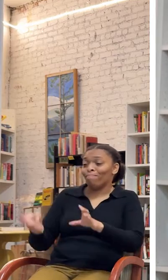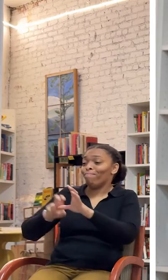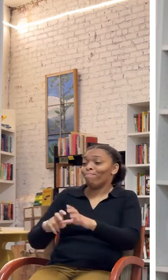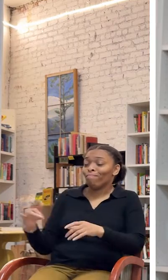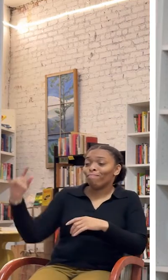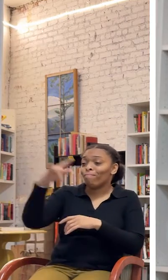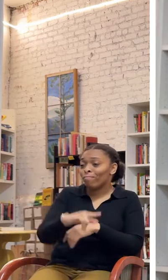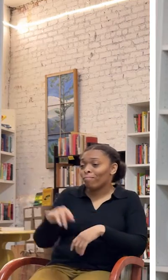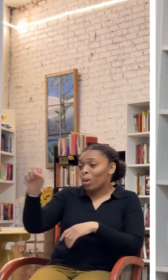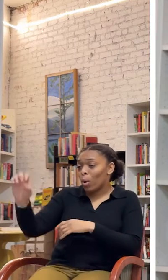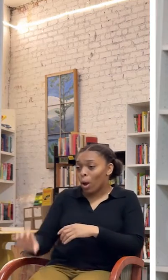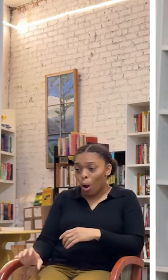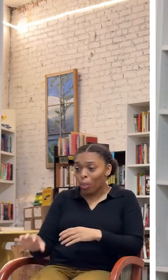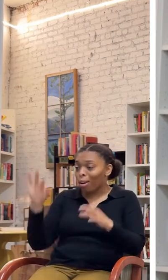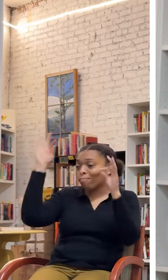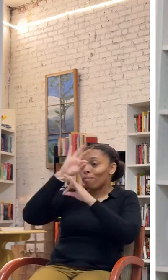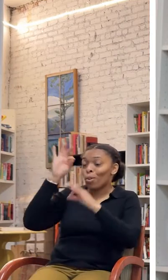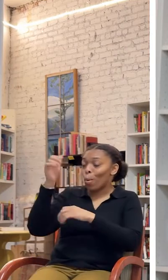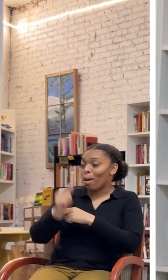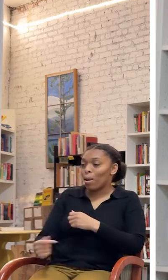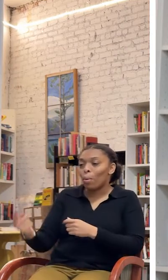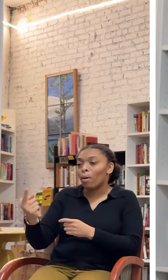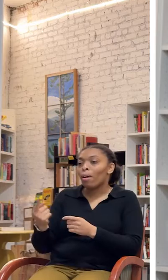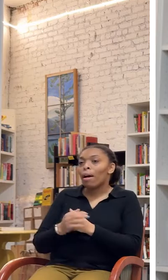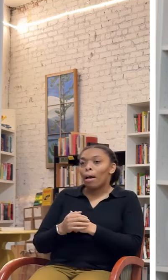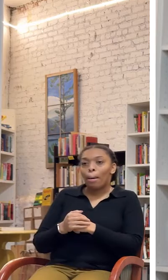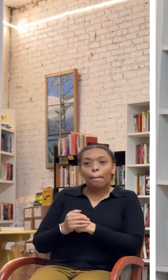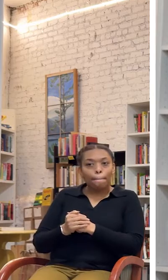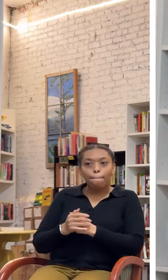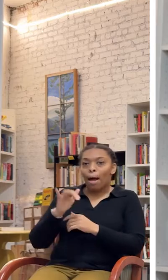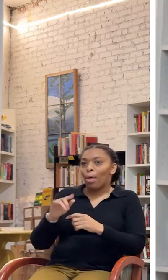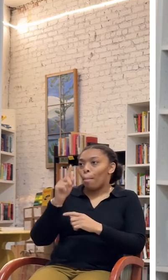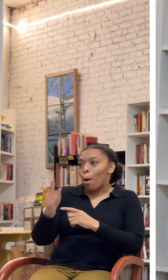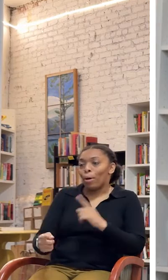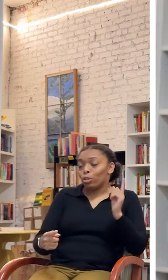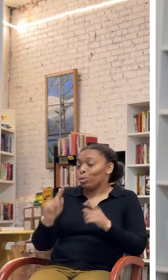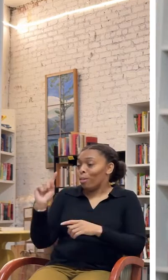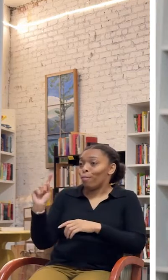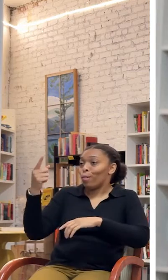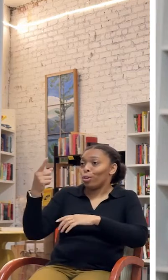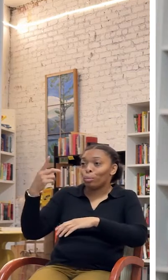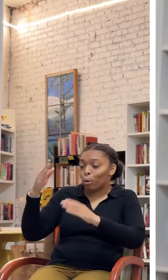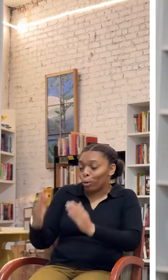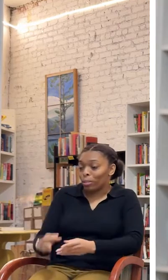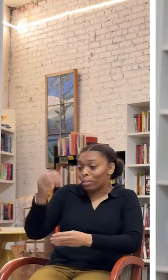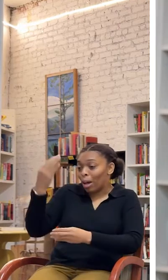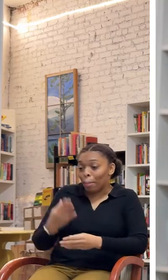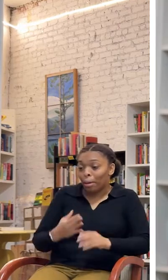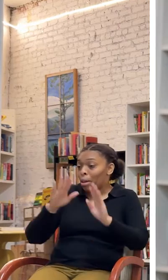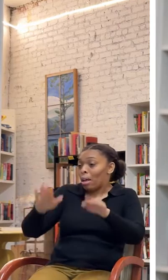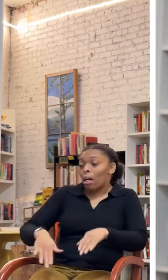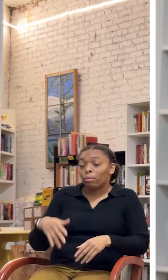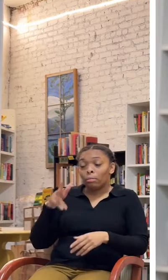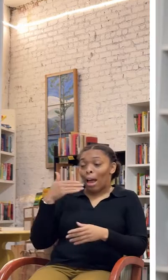go to this city that she'd never been to, didn't know nobody there. And from that moment, and she was one of the first people to tell me, like, listen, I don't know what's